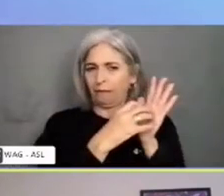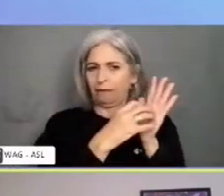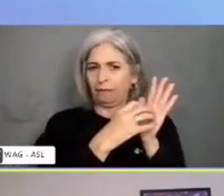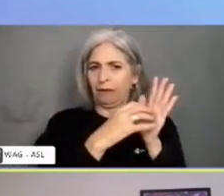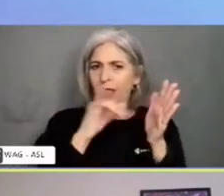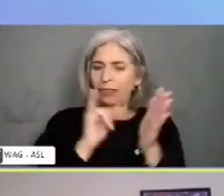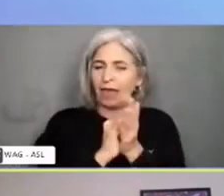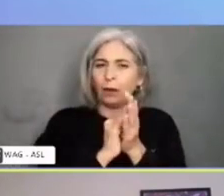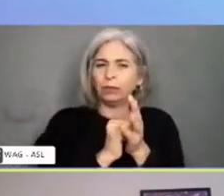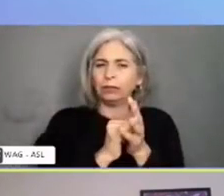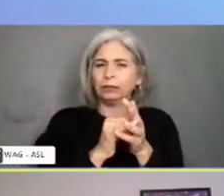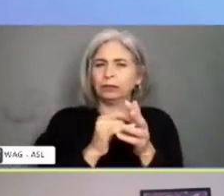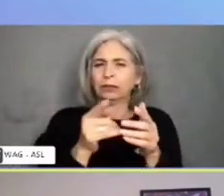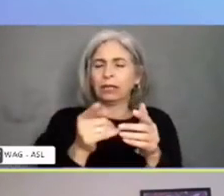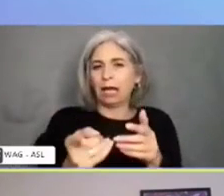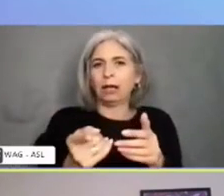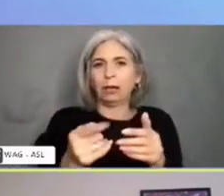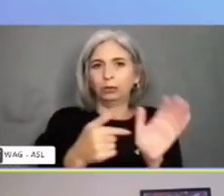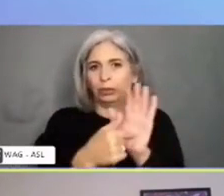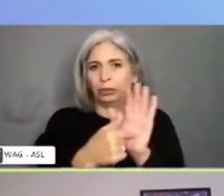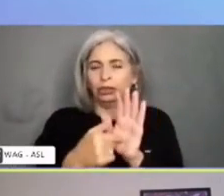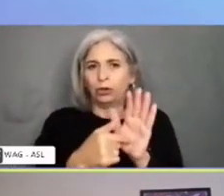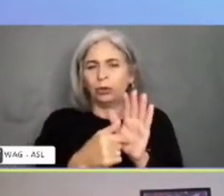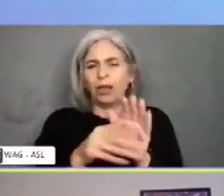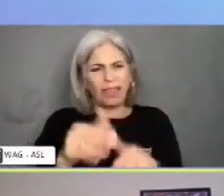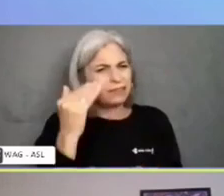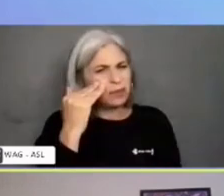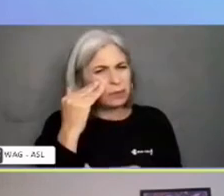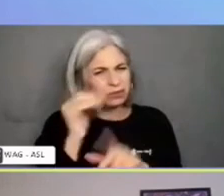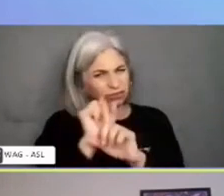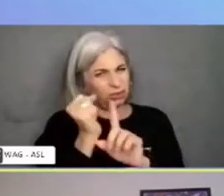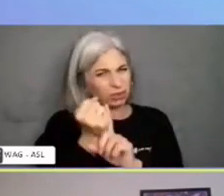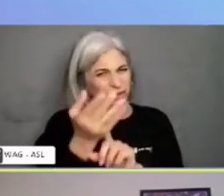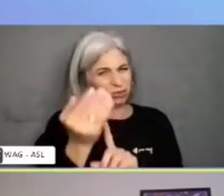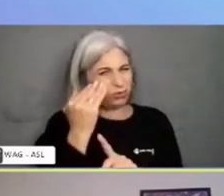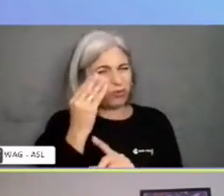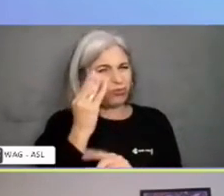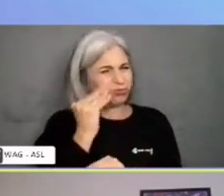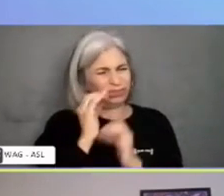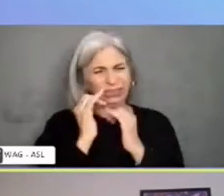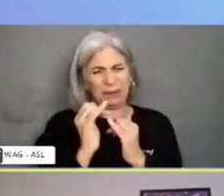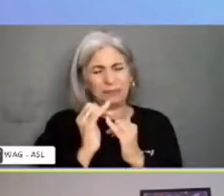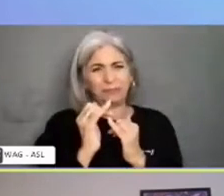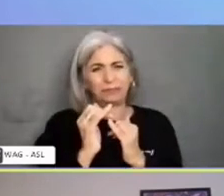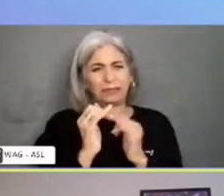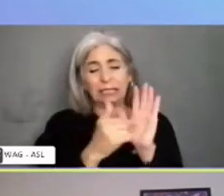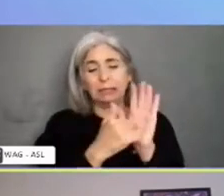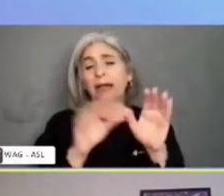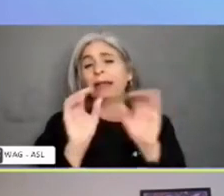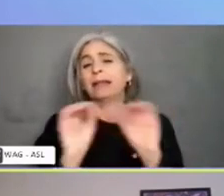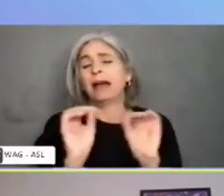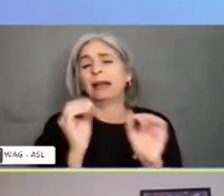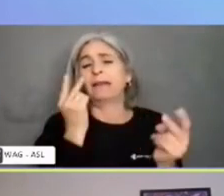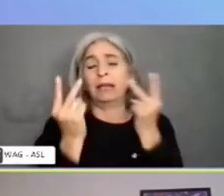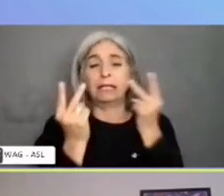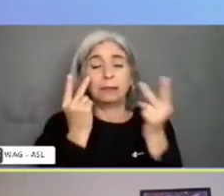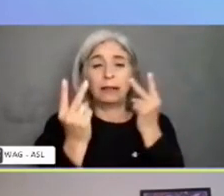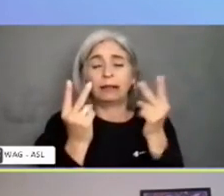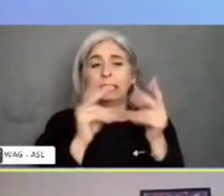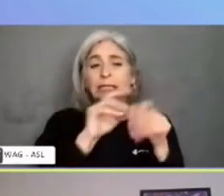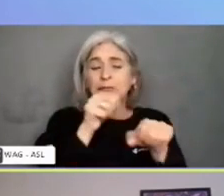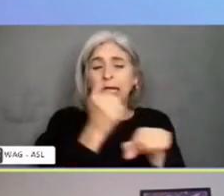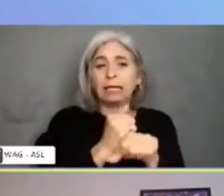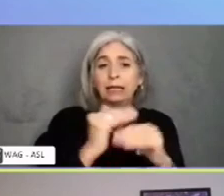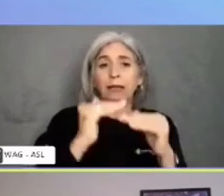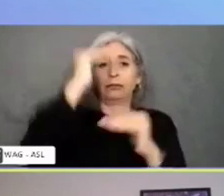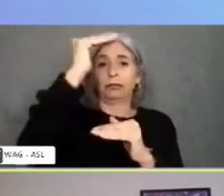that was hidden with display none. This is a fairly familiar scenario. Display none, visibility hidden, setting the width and